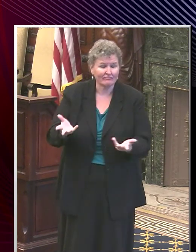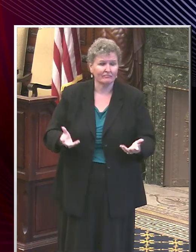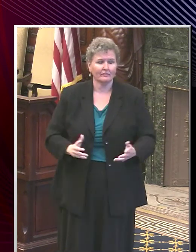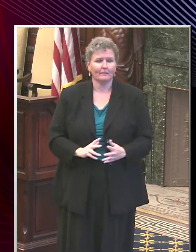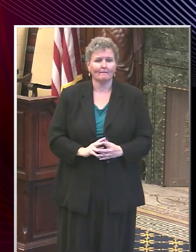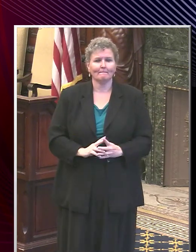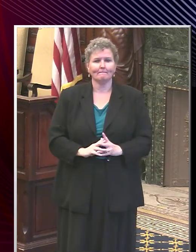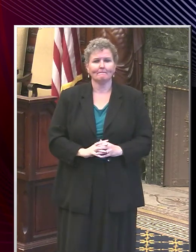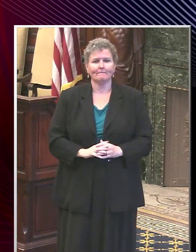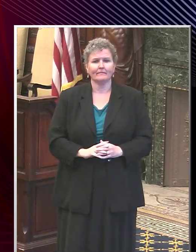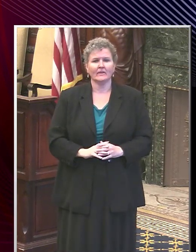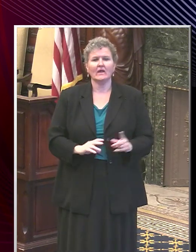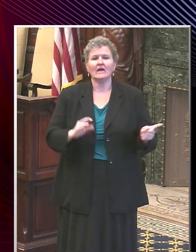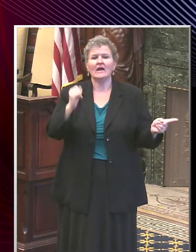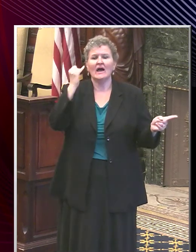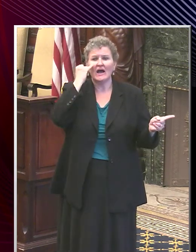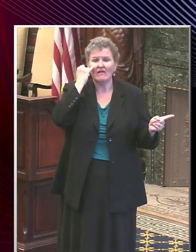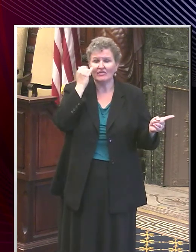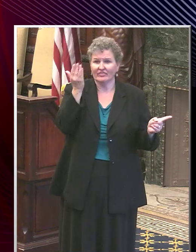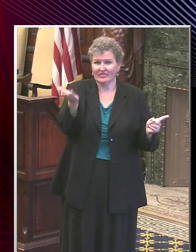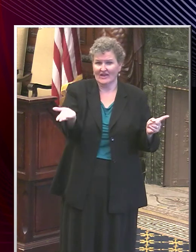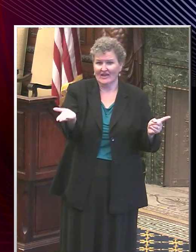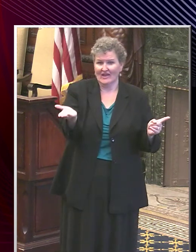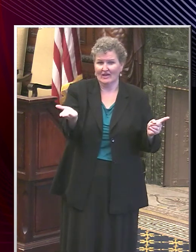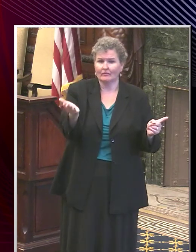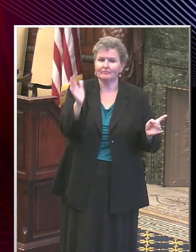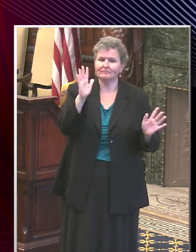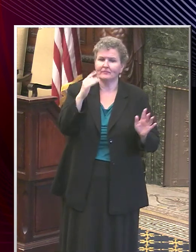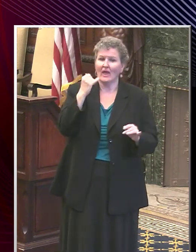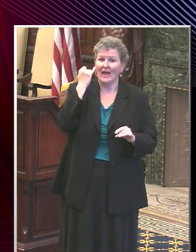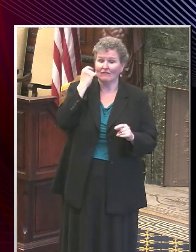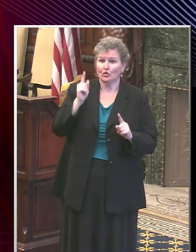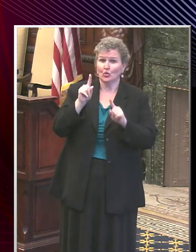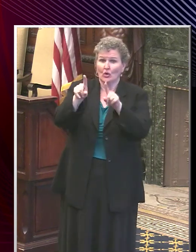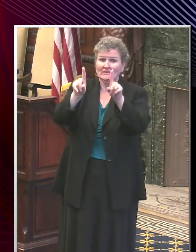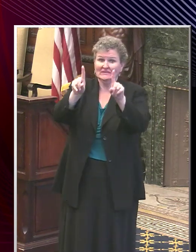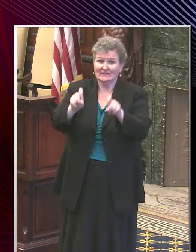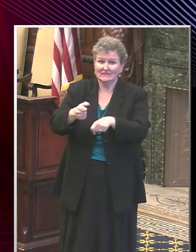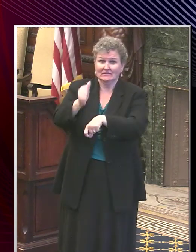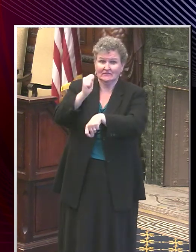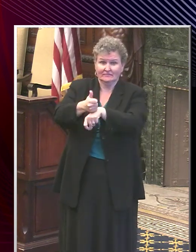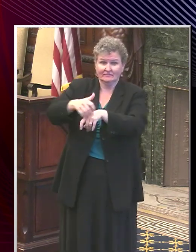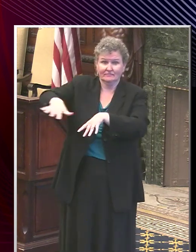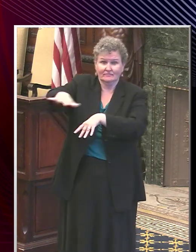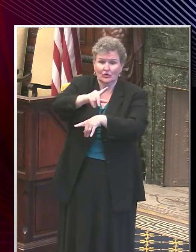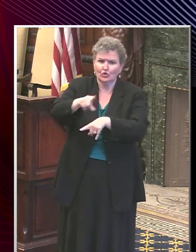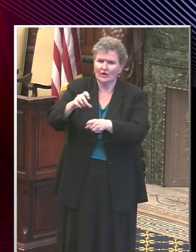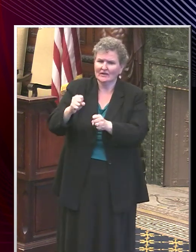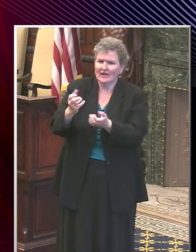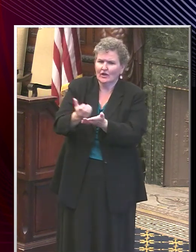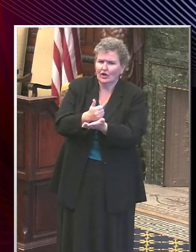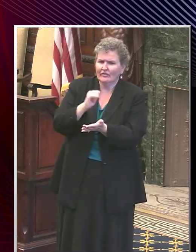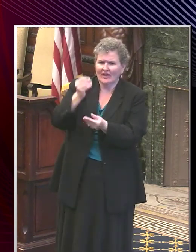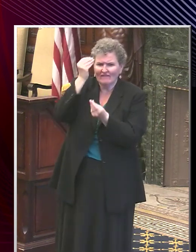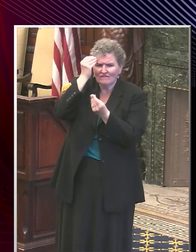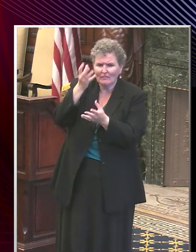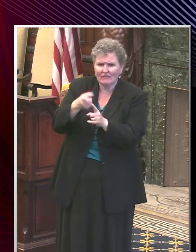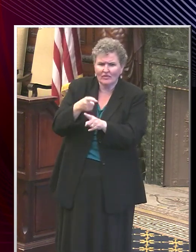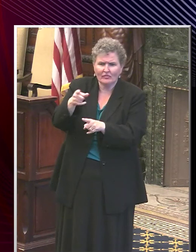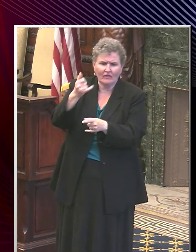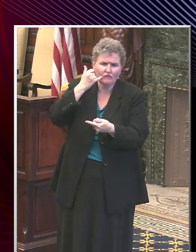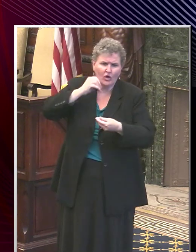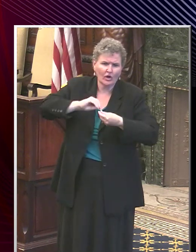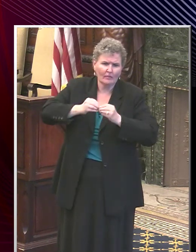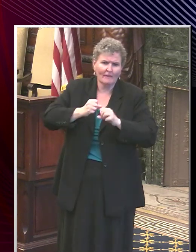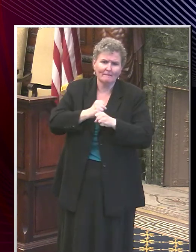Well, if they, when you go to a test site, they should be collecting your phone number. And so make sure you use the right phone number